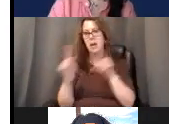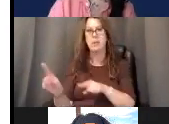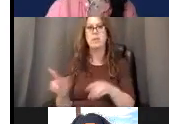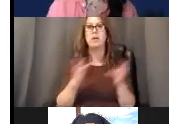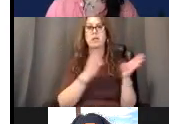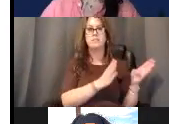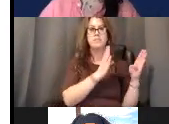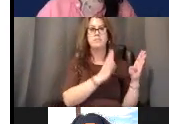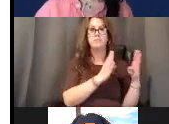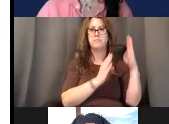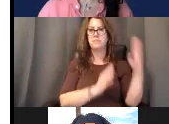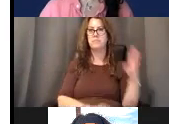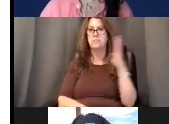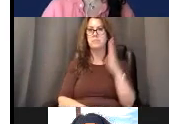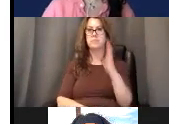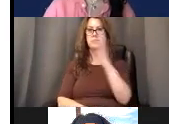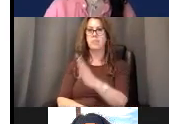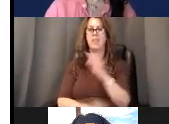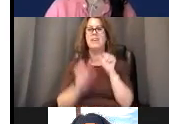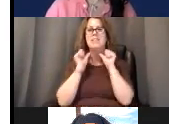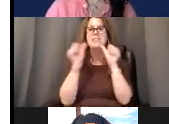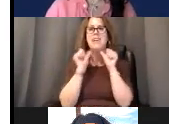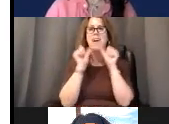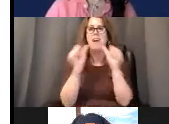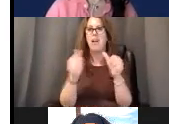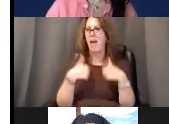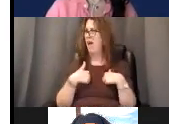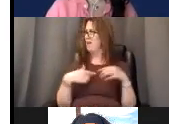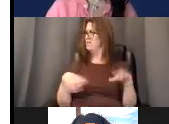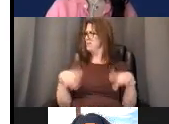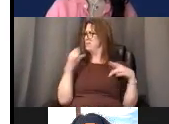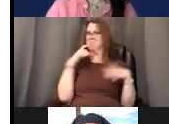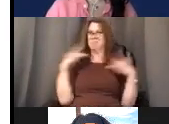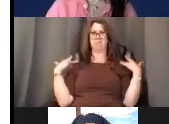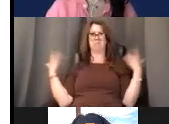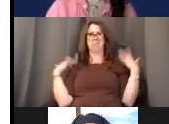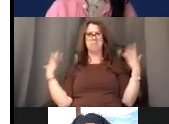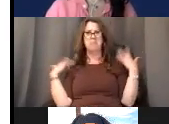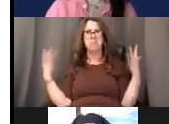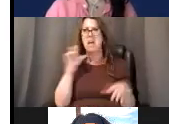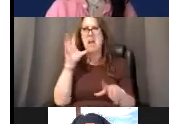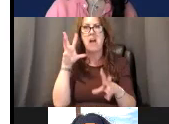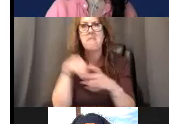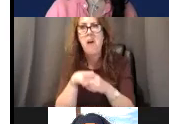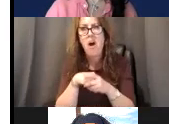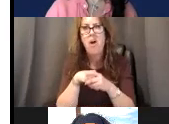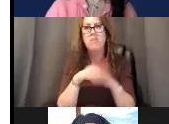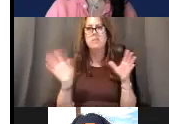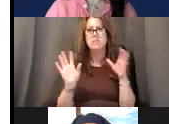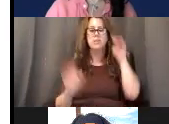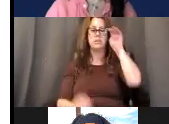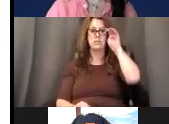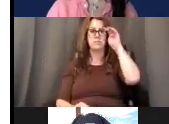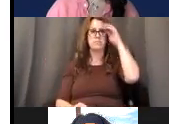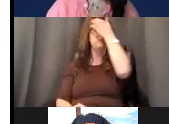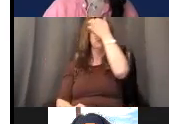I had nothing to do with it, get over it. You know, as we're thinking about disparities as an example, prove it. There's often, people